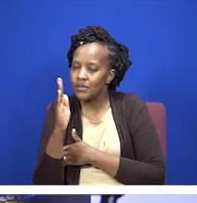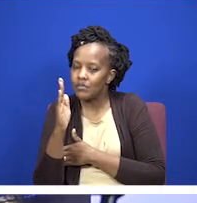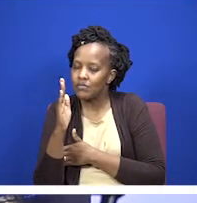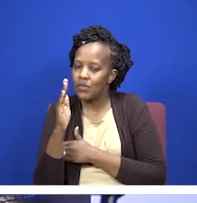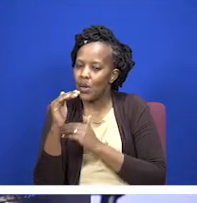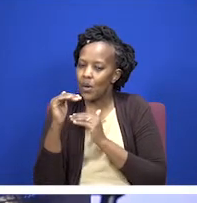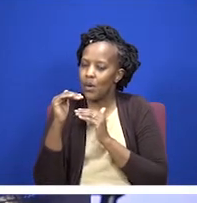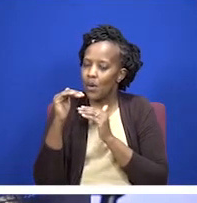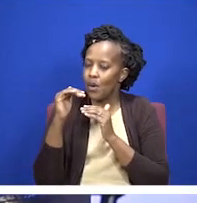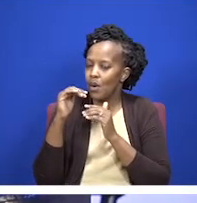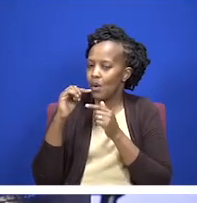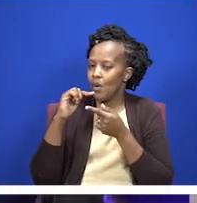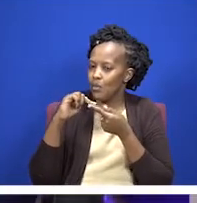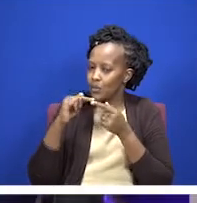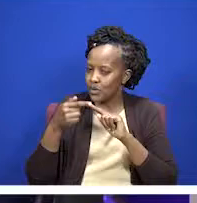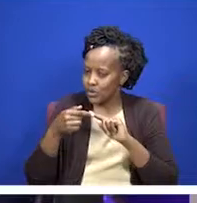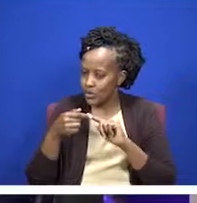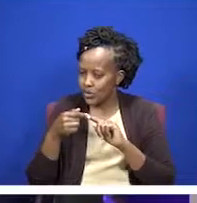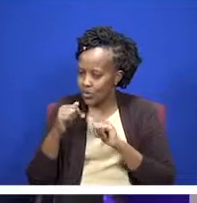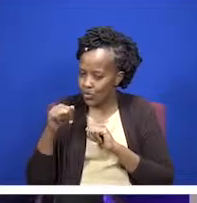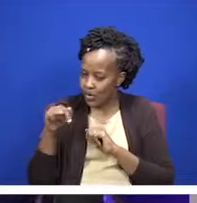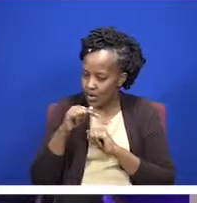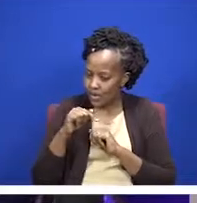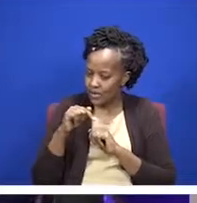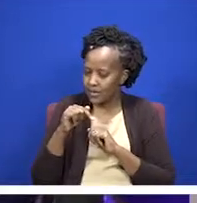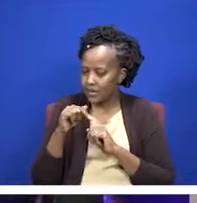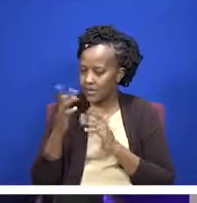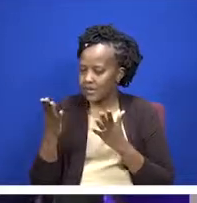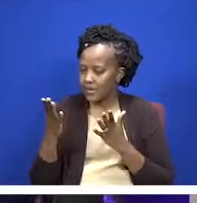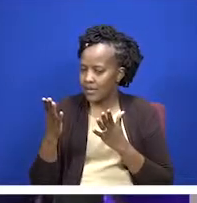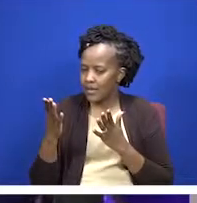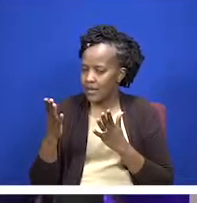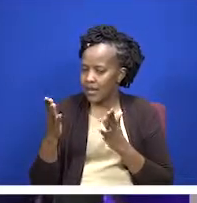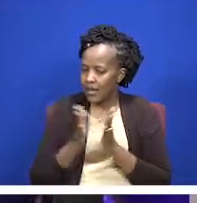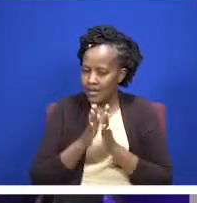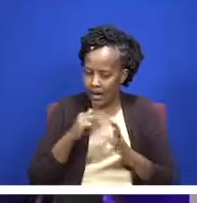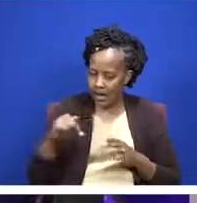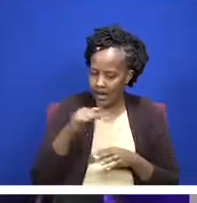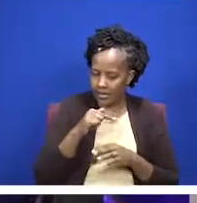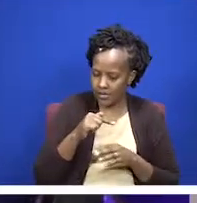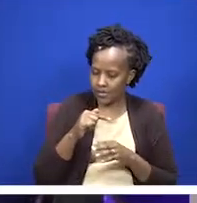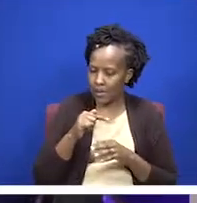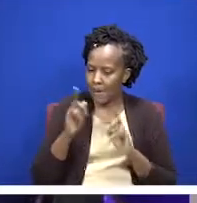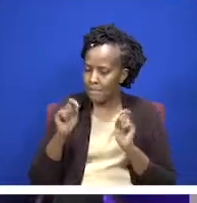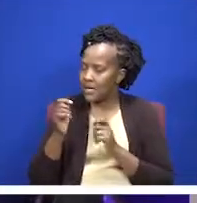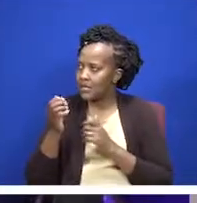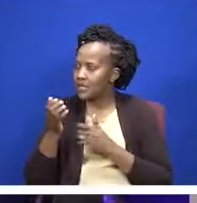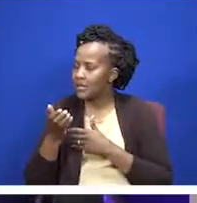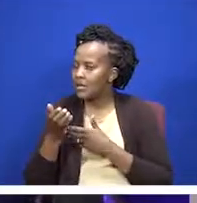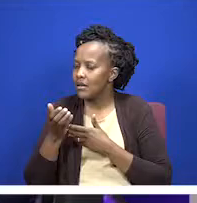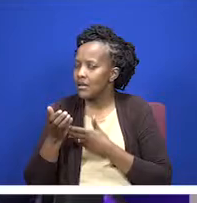of us who are his total possession of us, and as we are supposed to respond to him